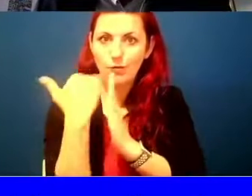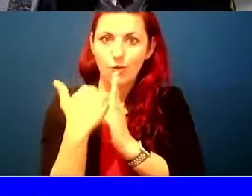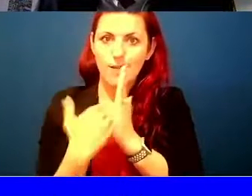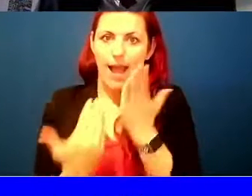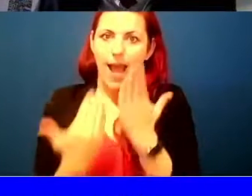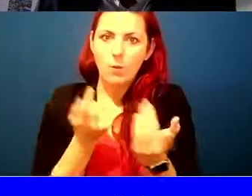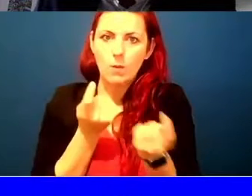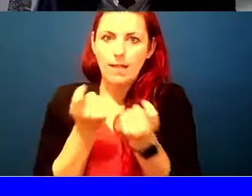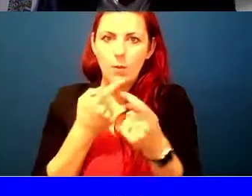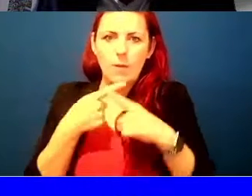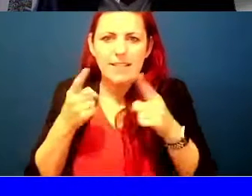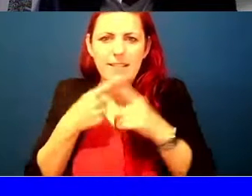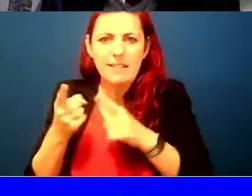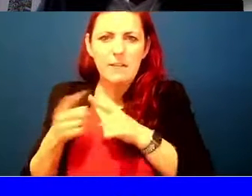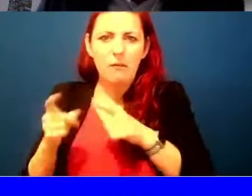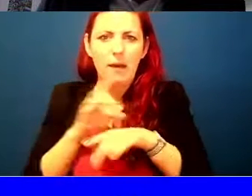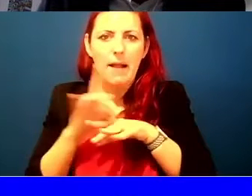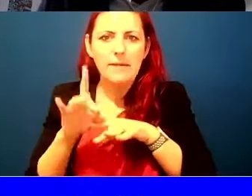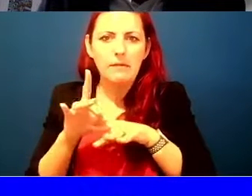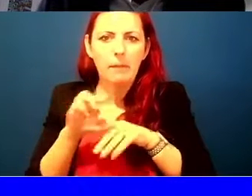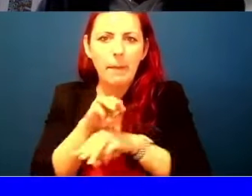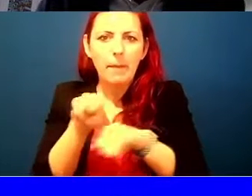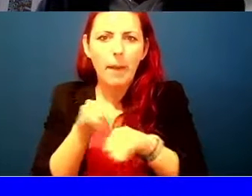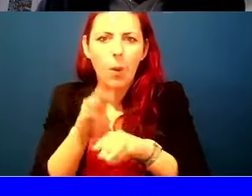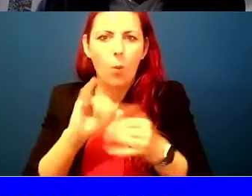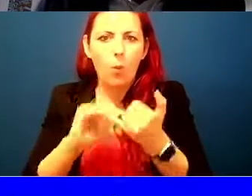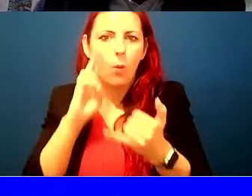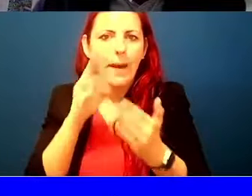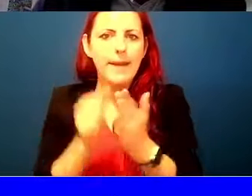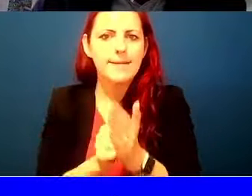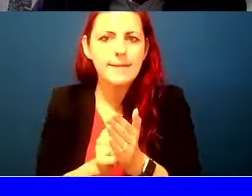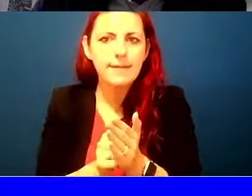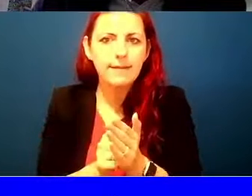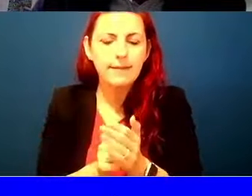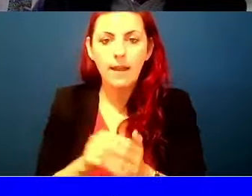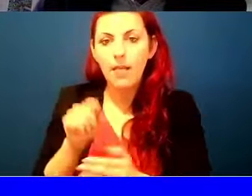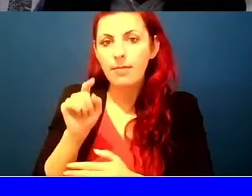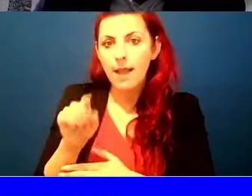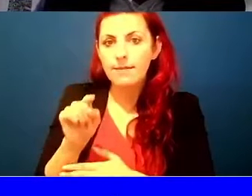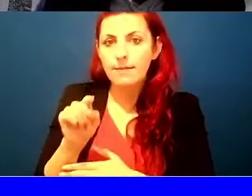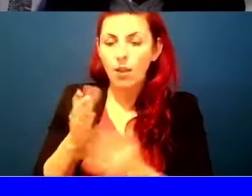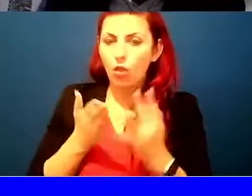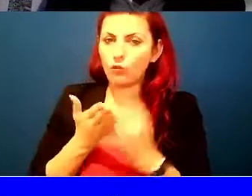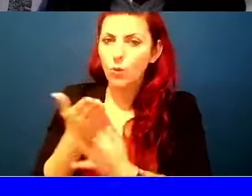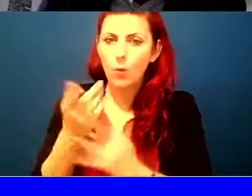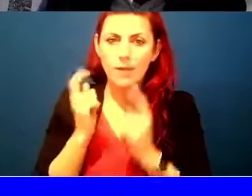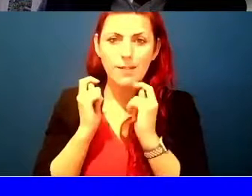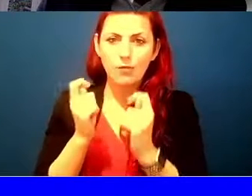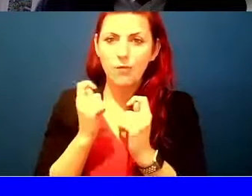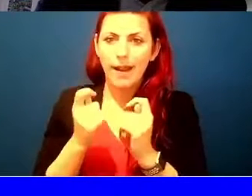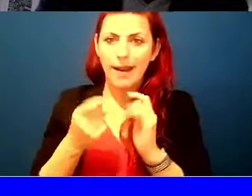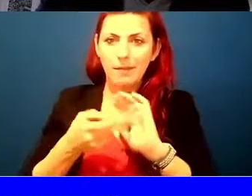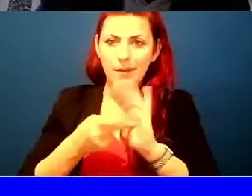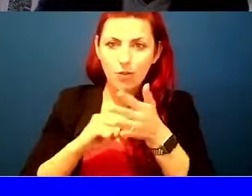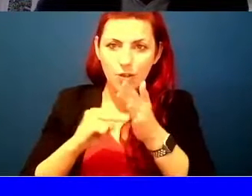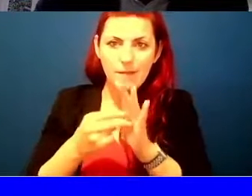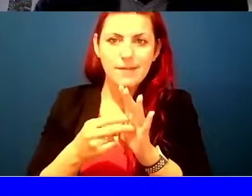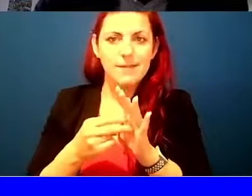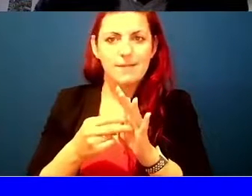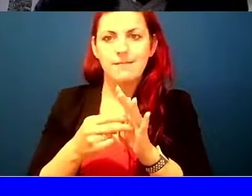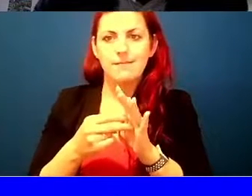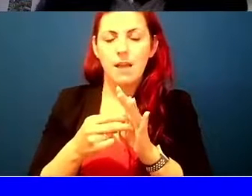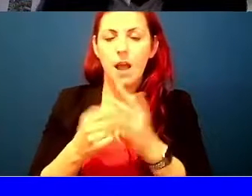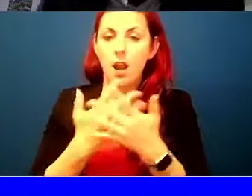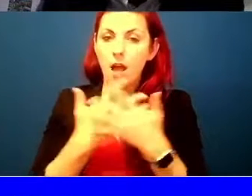with different types of witnesses. And again, it's through these training initiatives, and much of it's been led